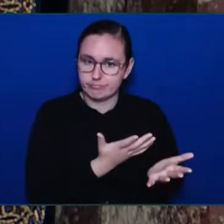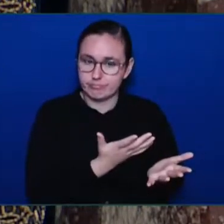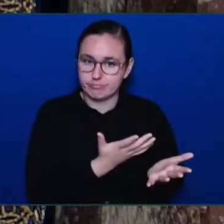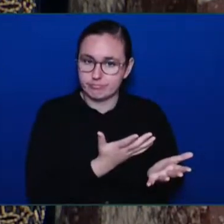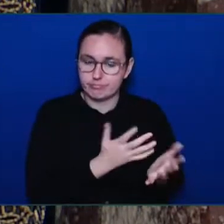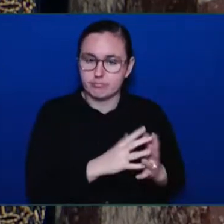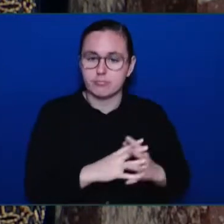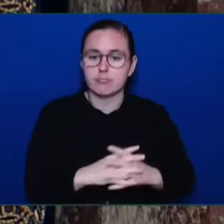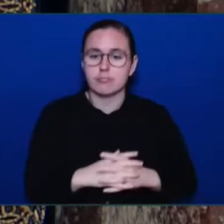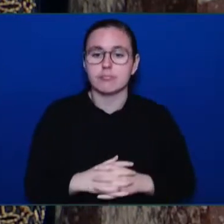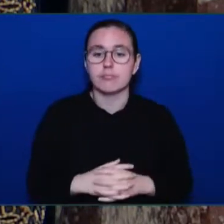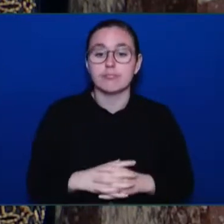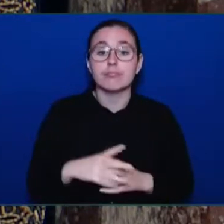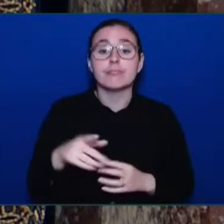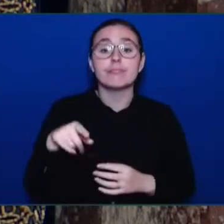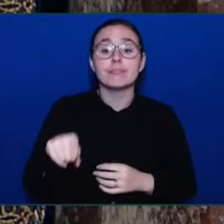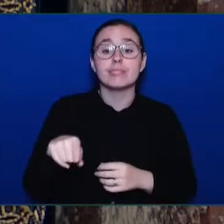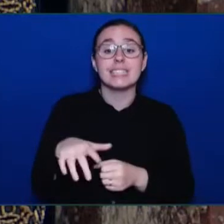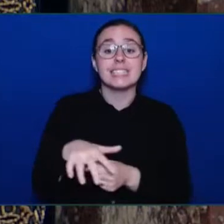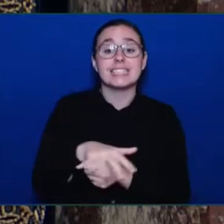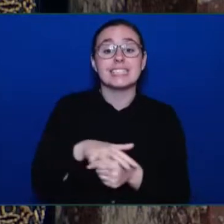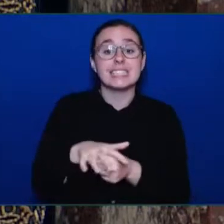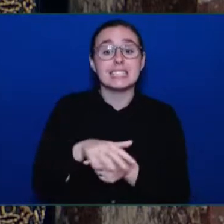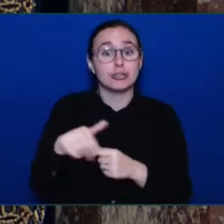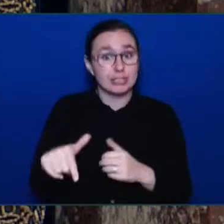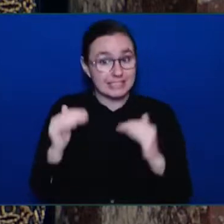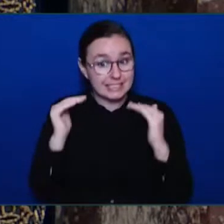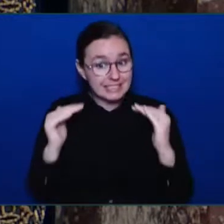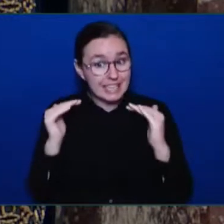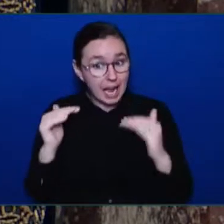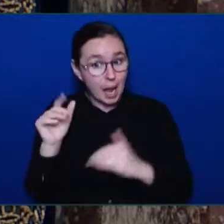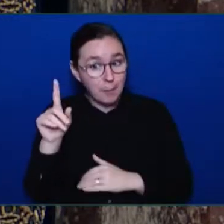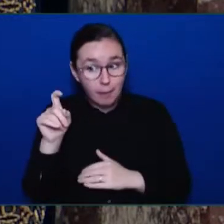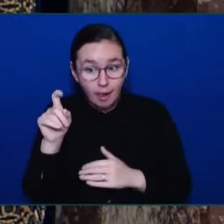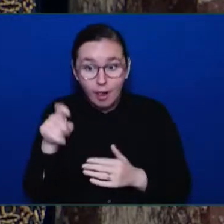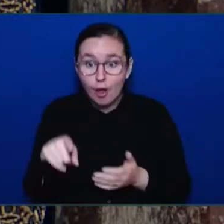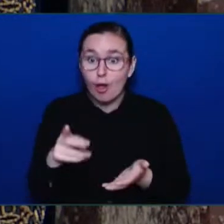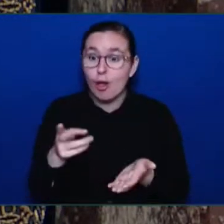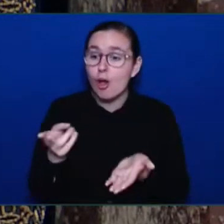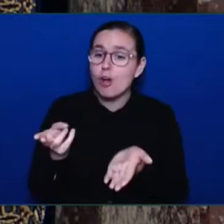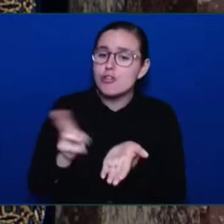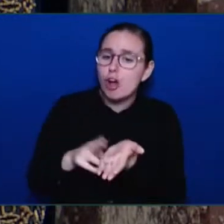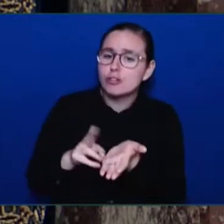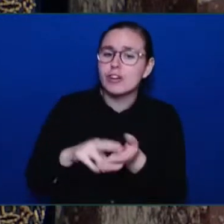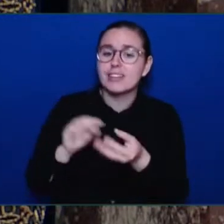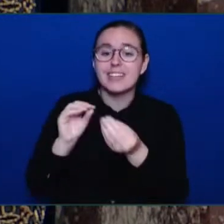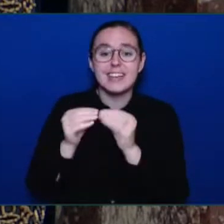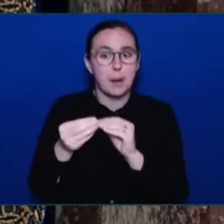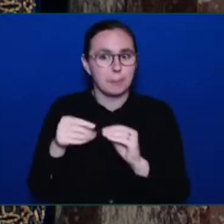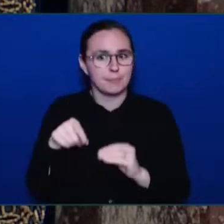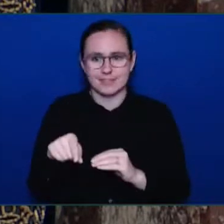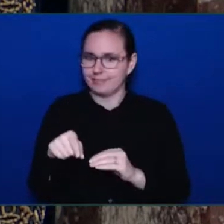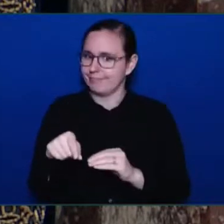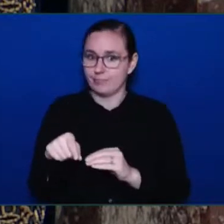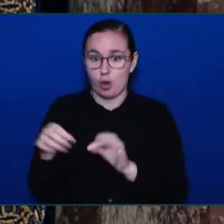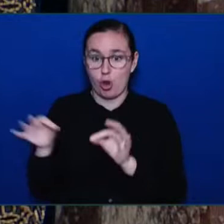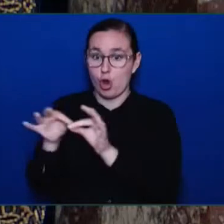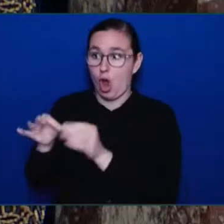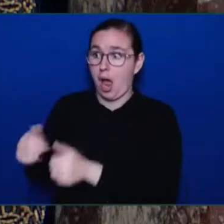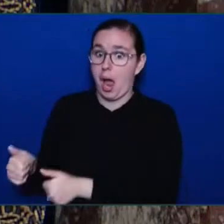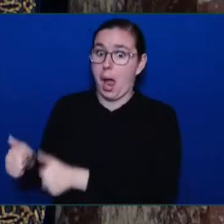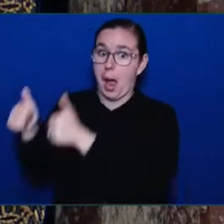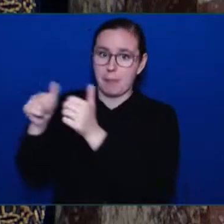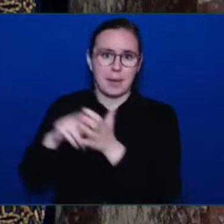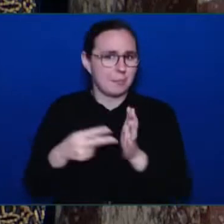cannot absorb these inflationary pressures year after year after year. Mr. Speaker, every dollar